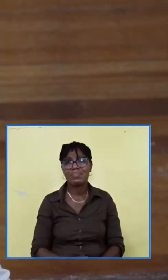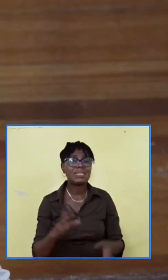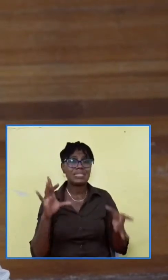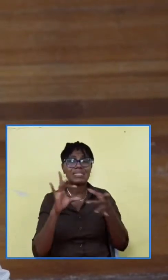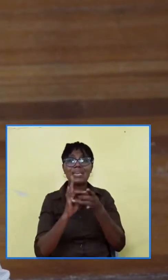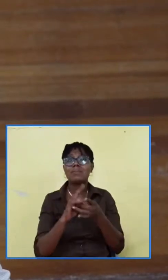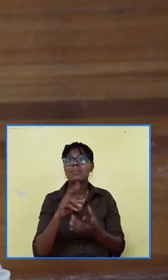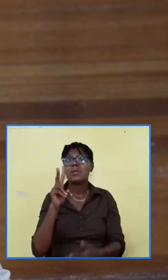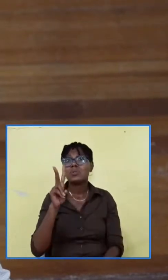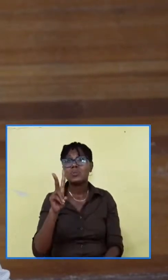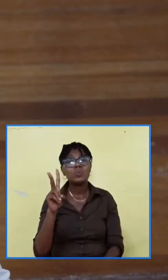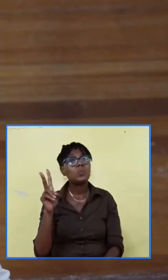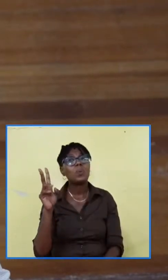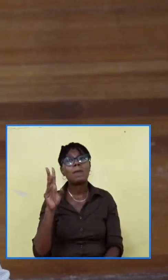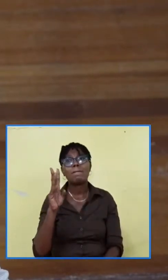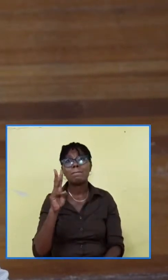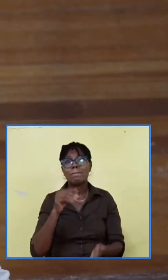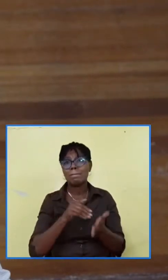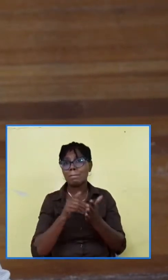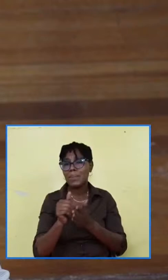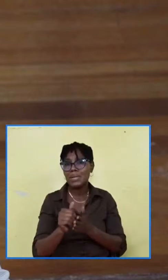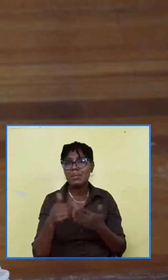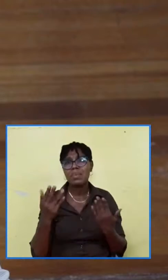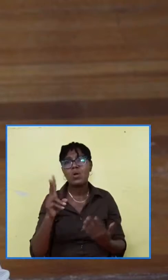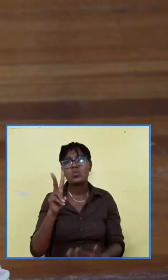portfolio throws off. It's about 185, 190 million.